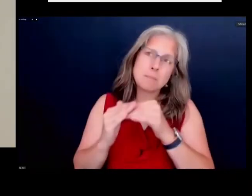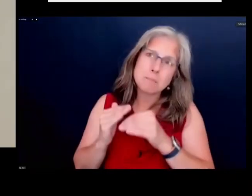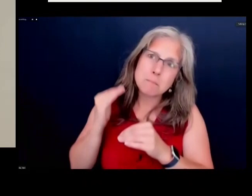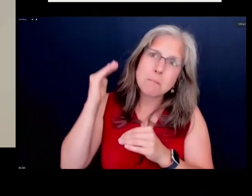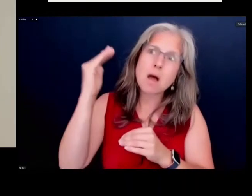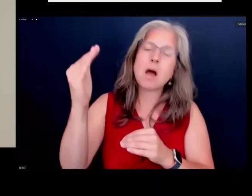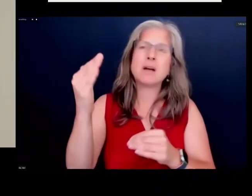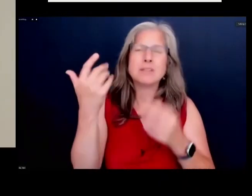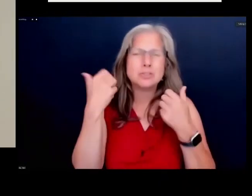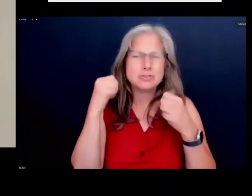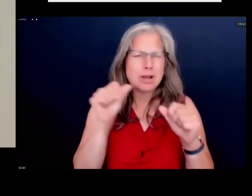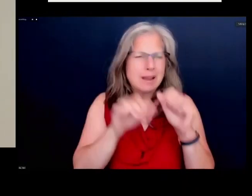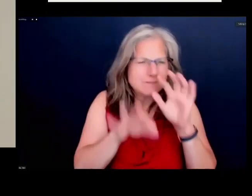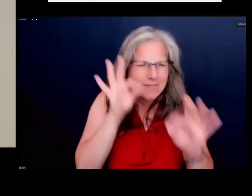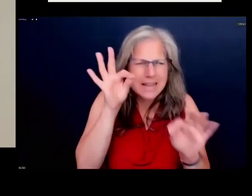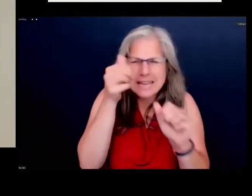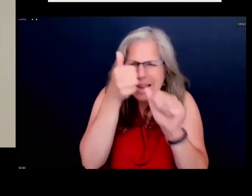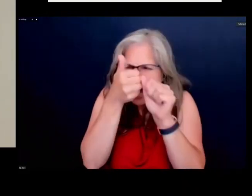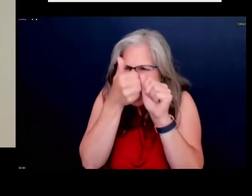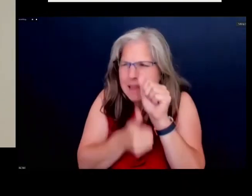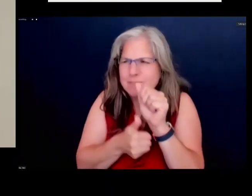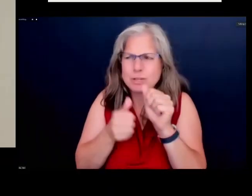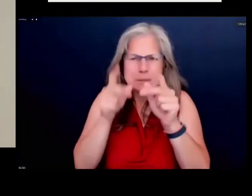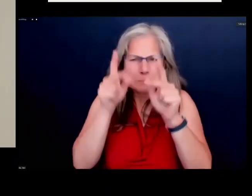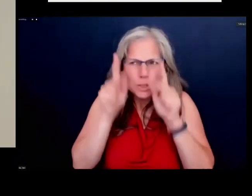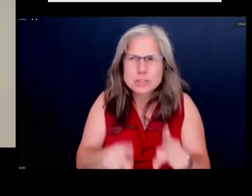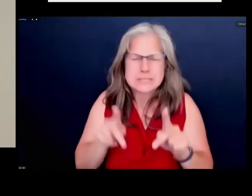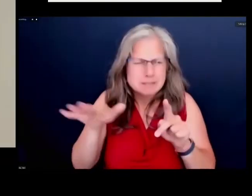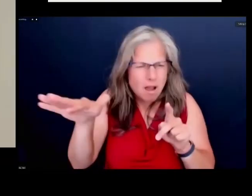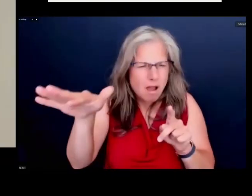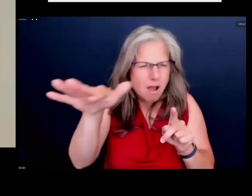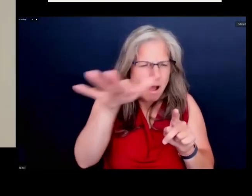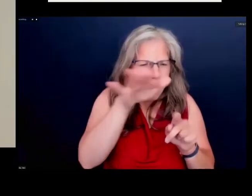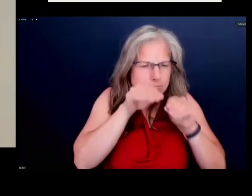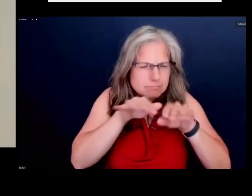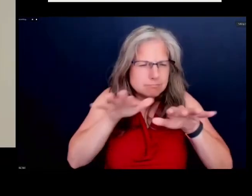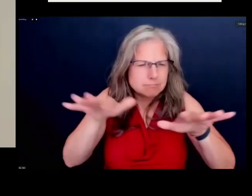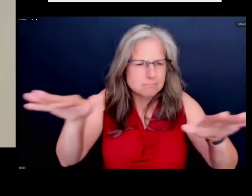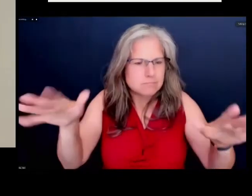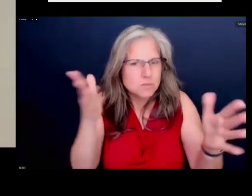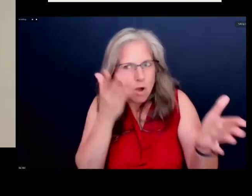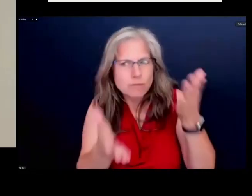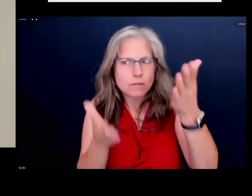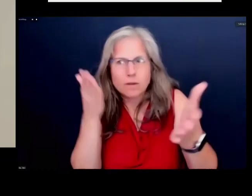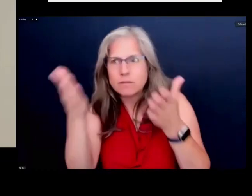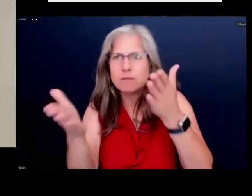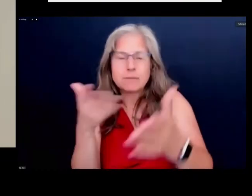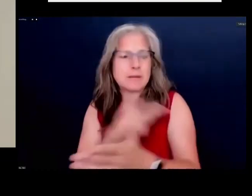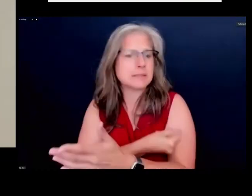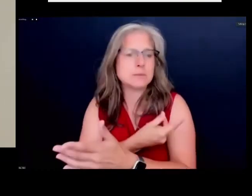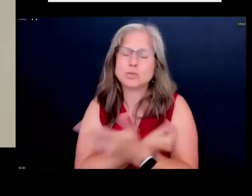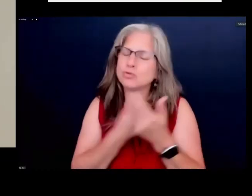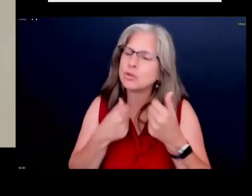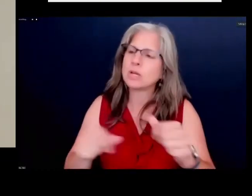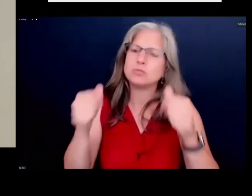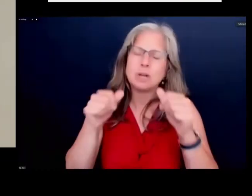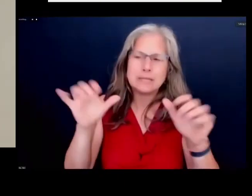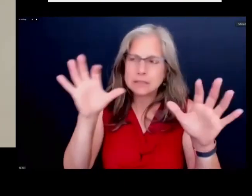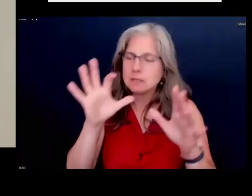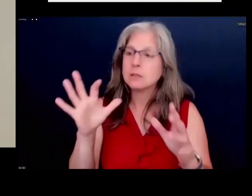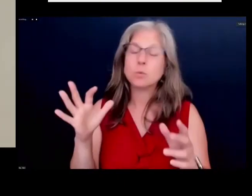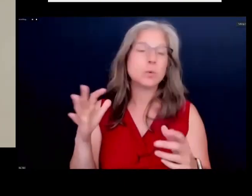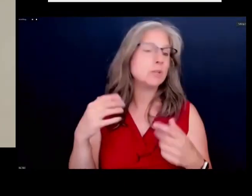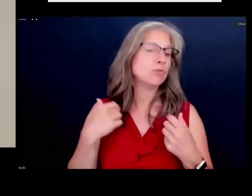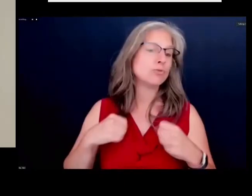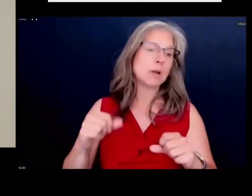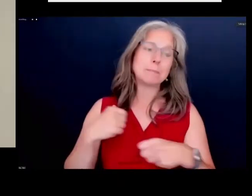beyond to reach every nook and corner of the county and in our communities to offer the vaccine to people.